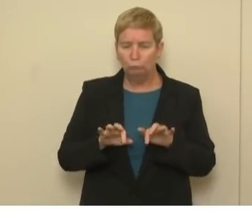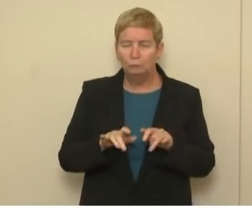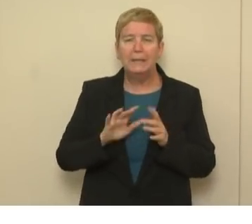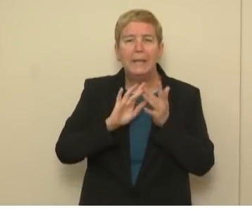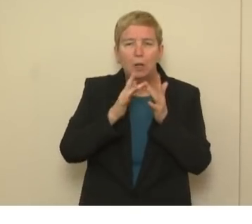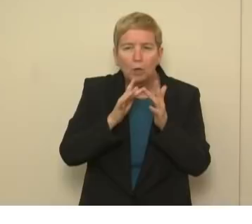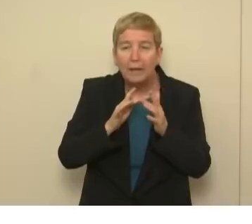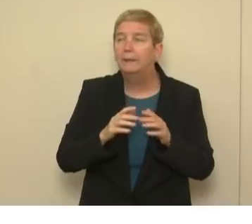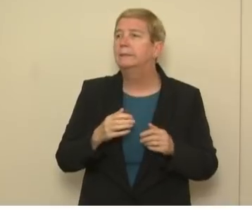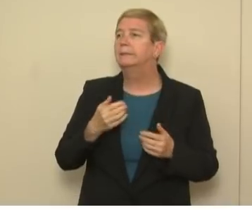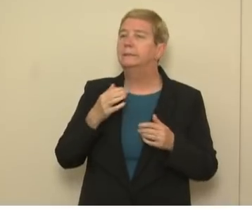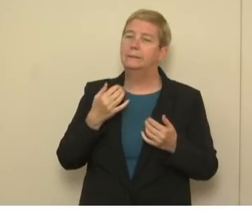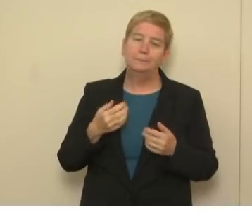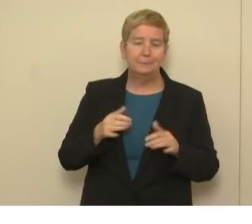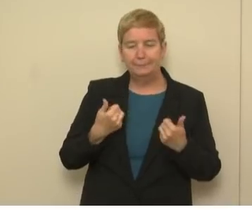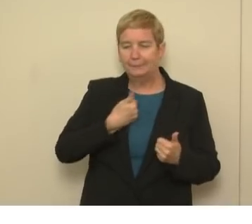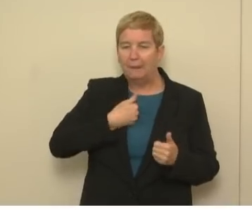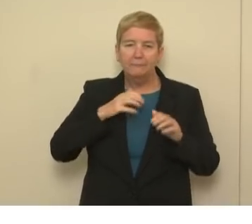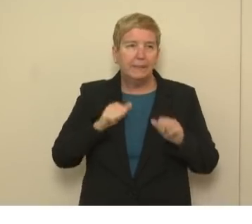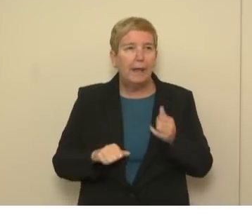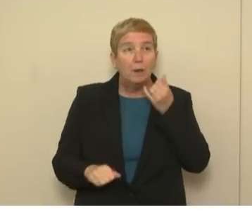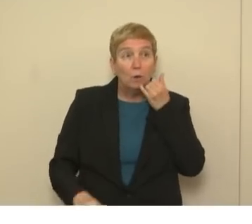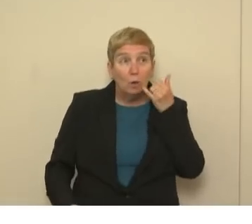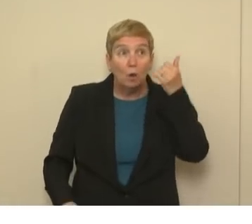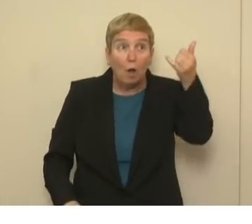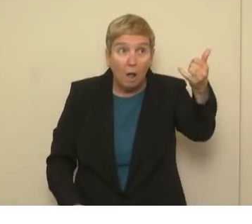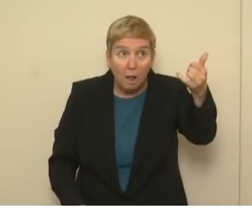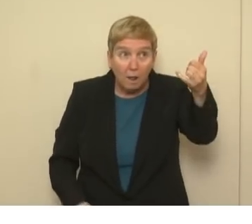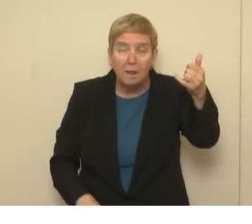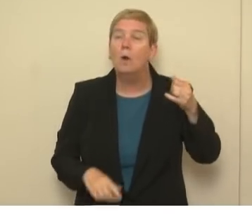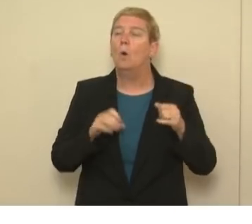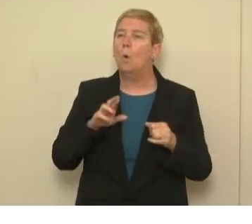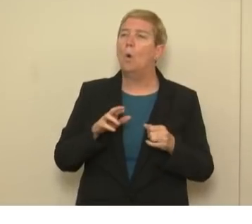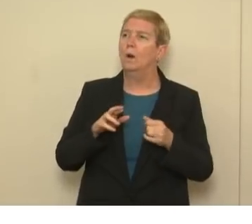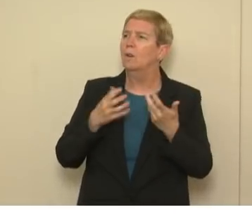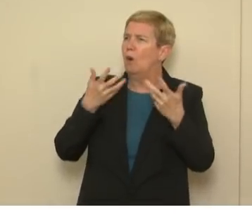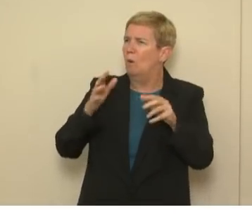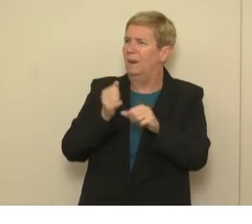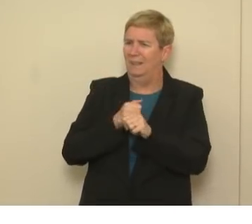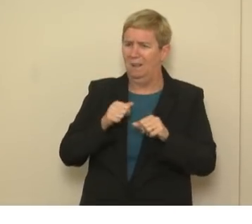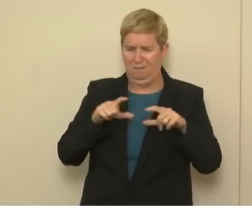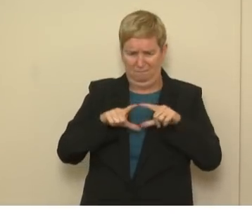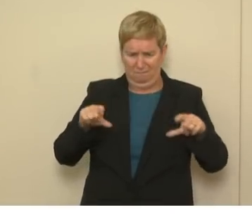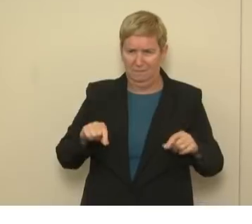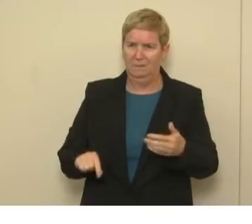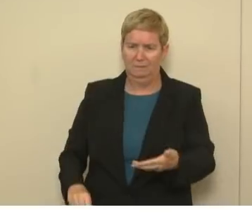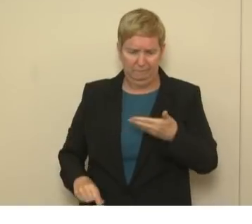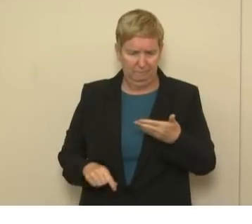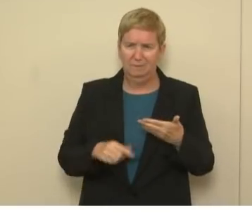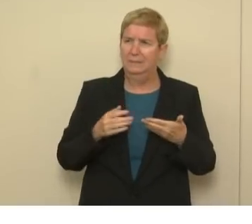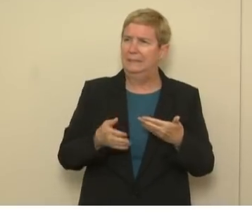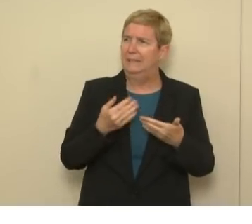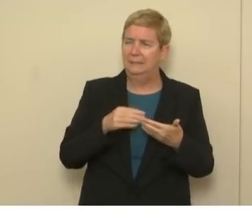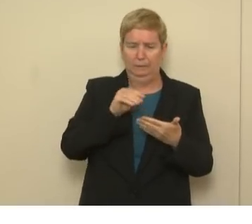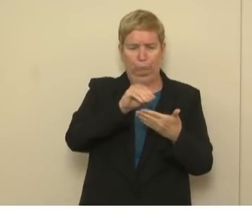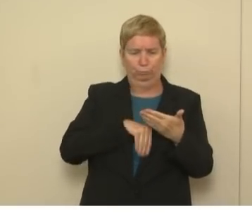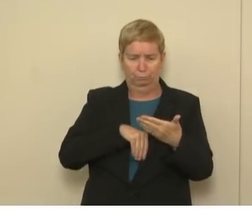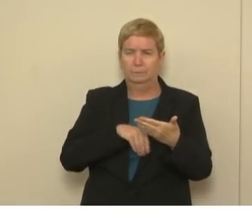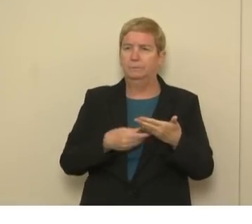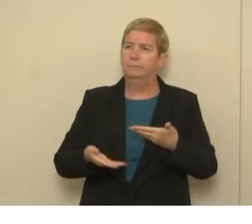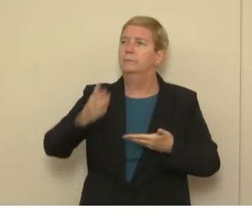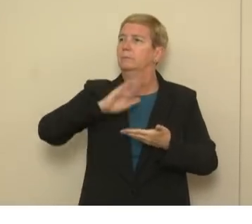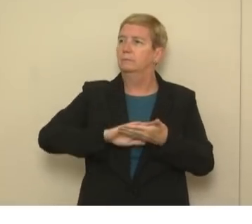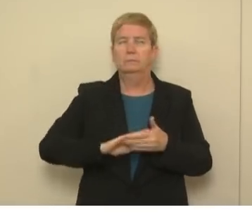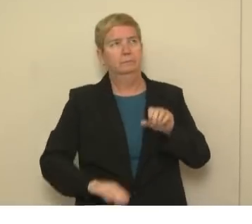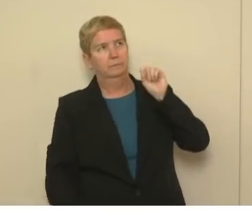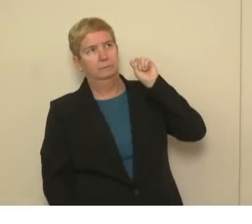complete it by phone, and you can complete it by completing it in the envelope that you would have received in the mail and return it. It's as simple as answering